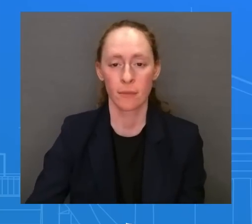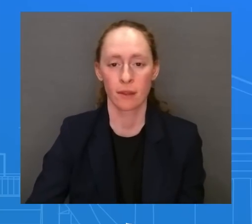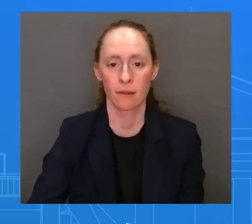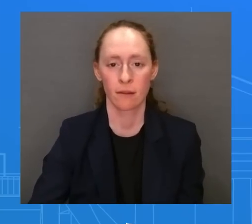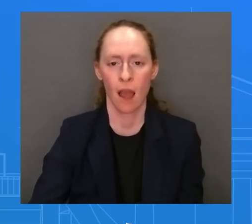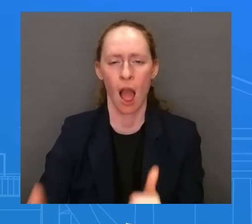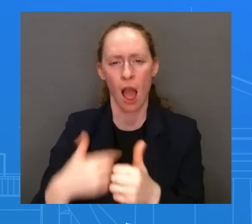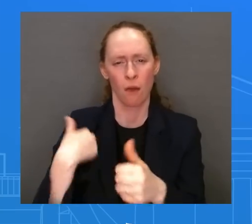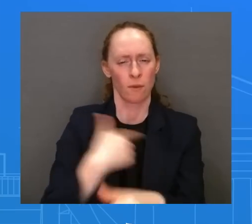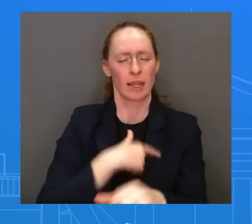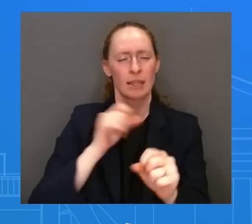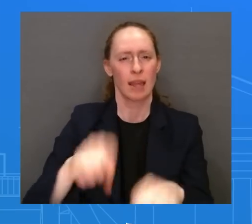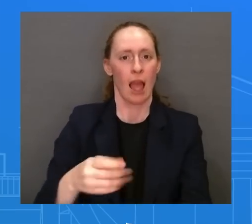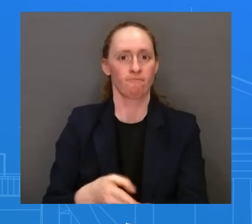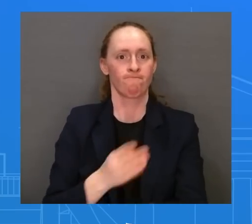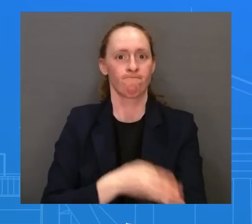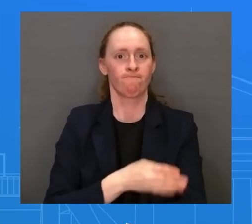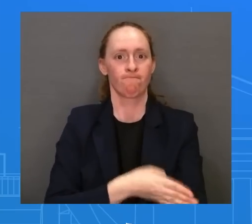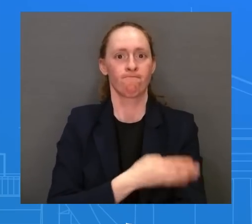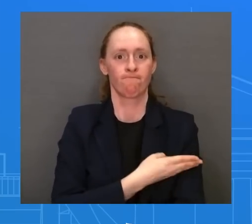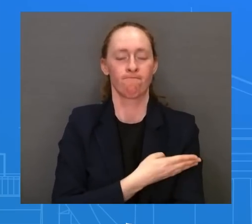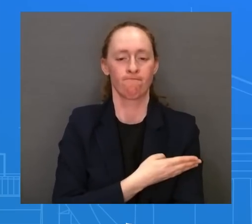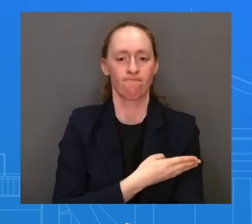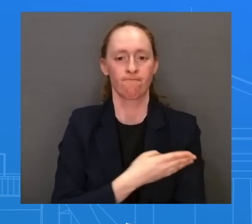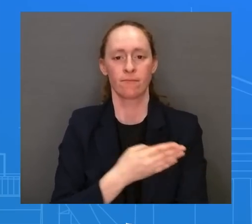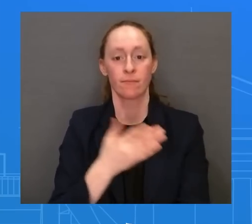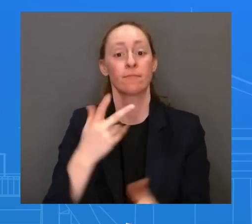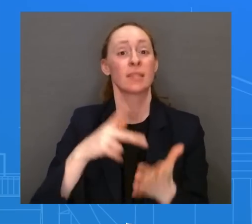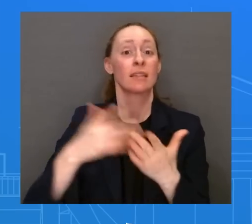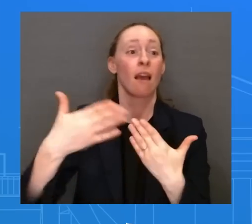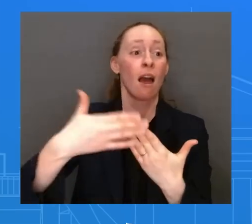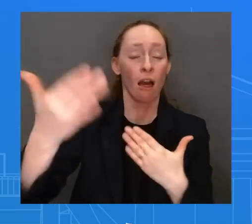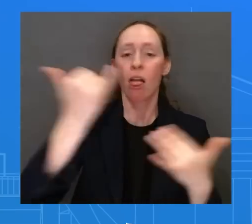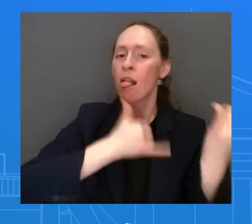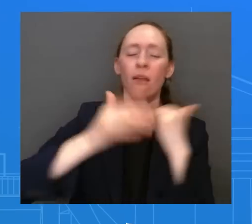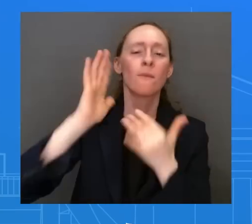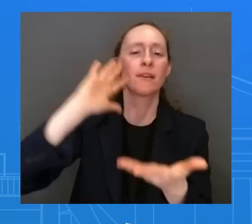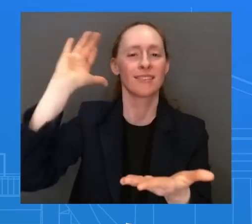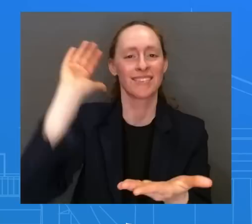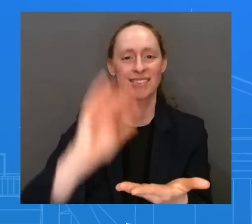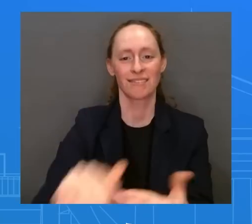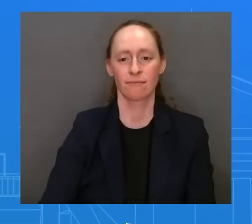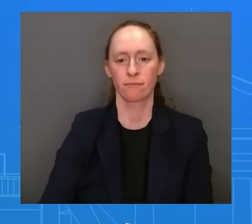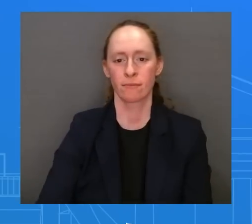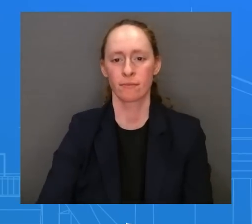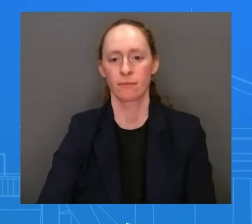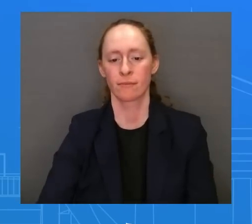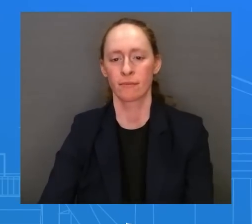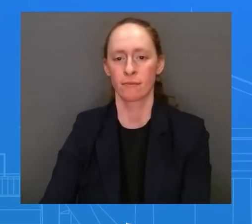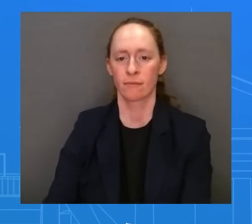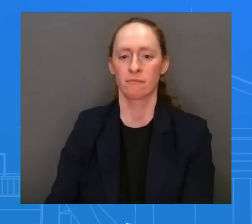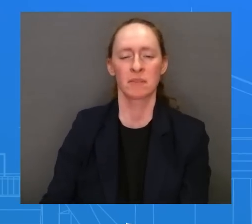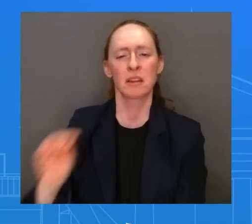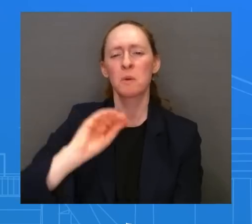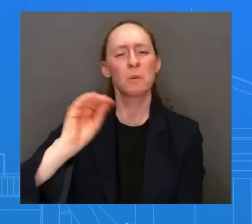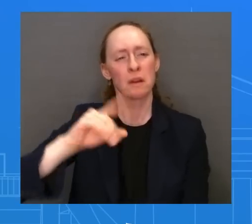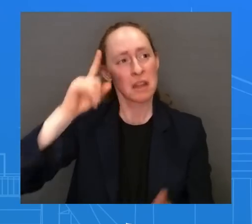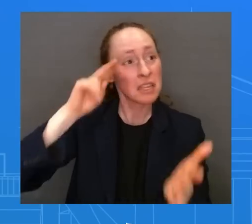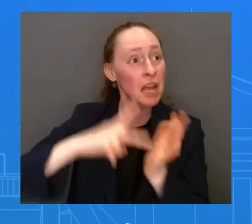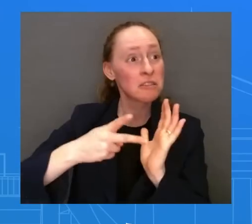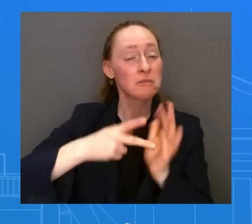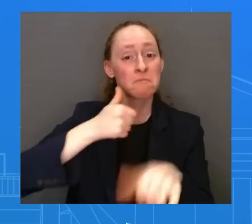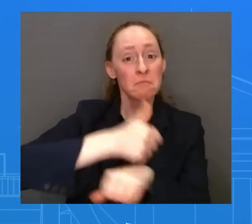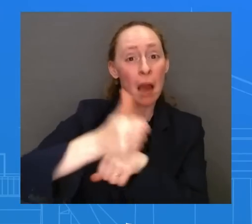those same mistakes in the future that's what it is it's not it's not hunting for heads just the second one um you said